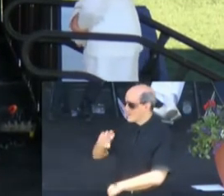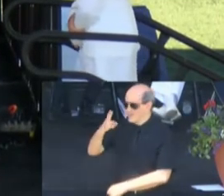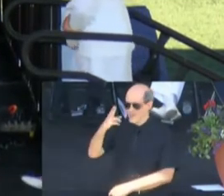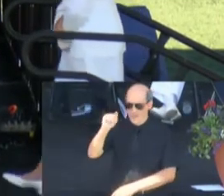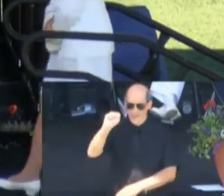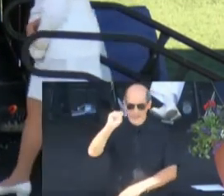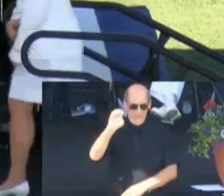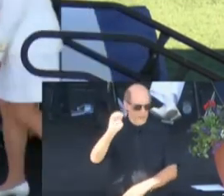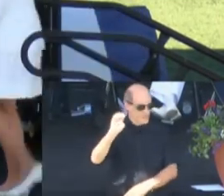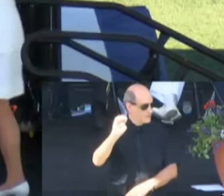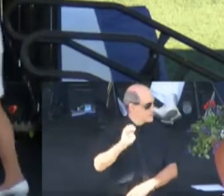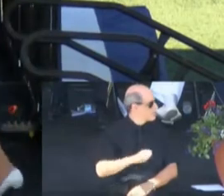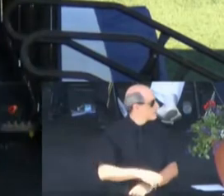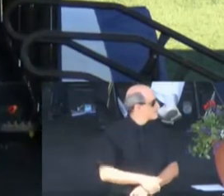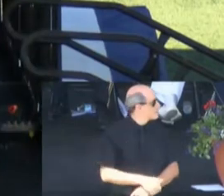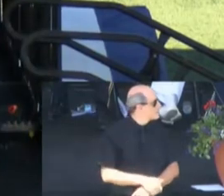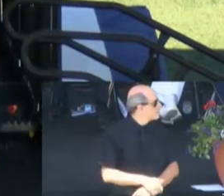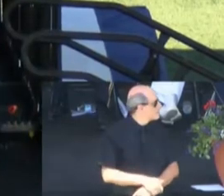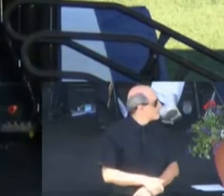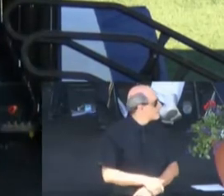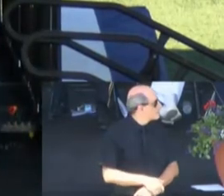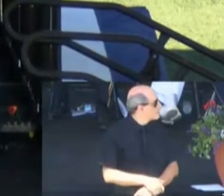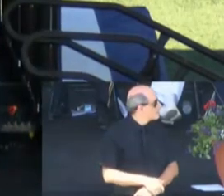Chase Samantha Hinkle.